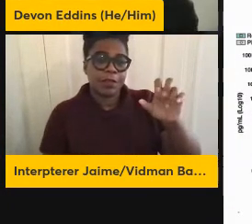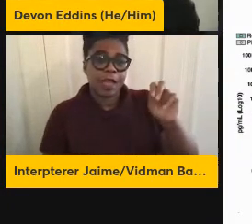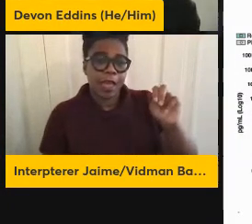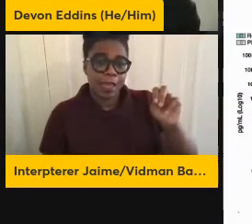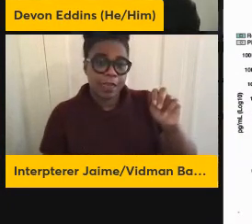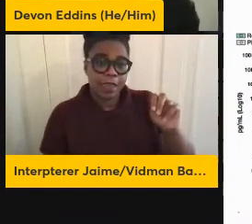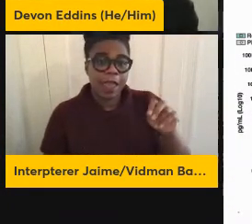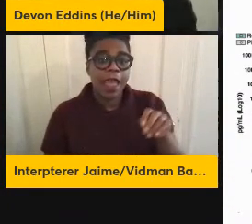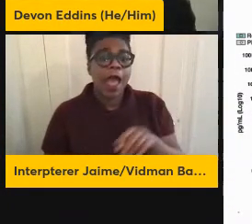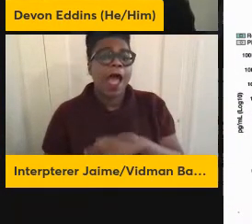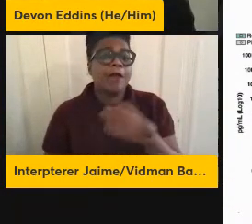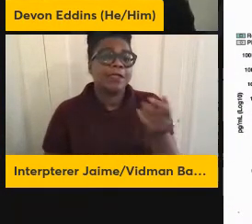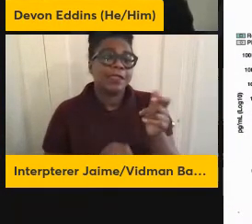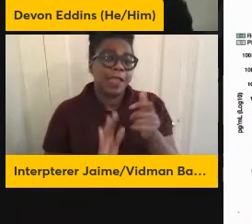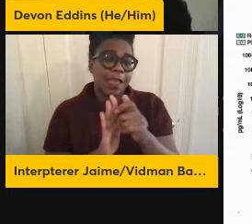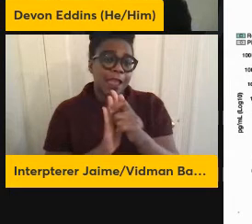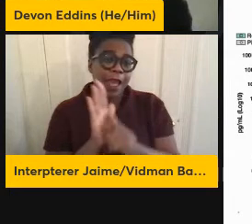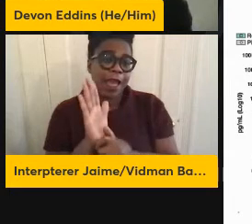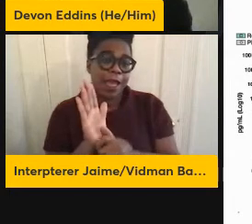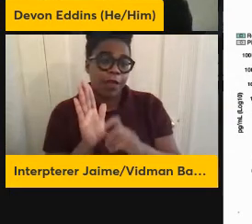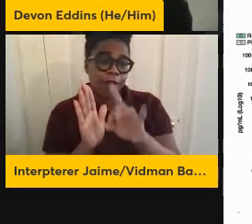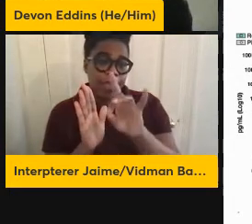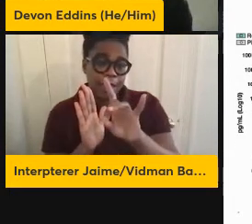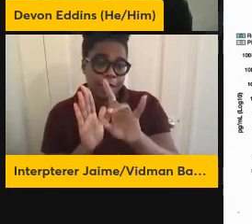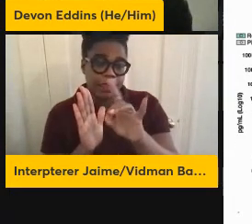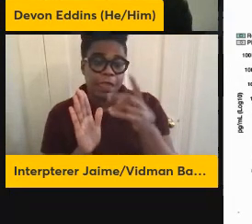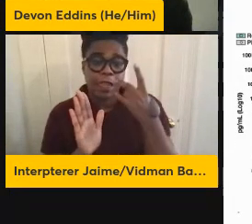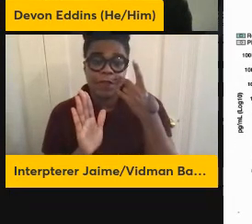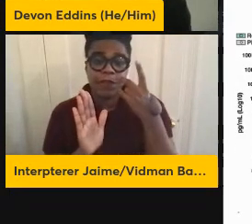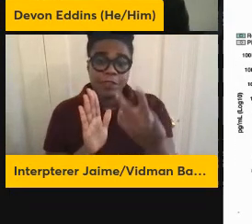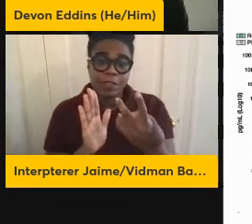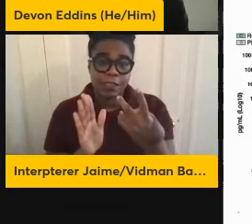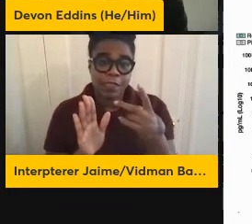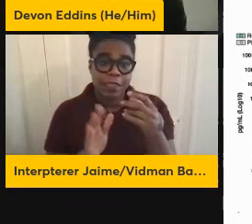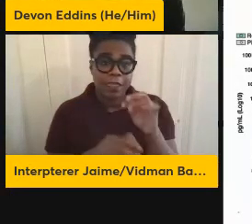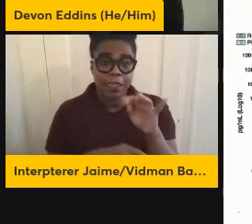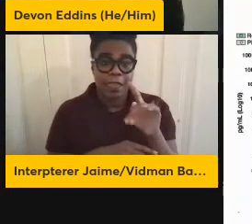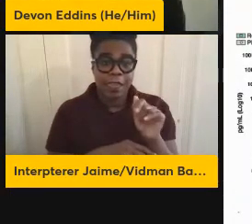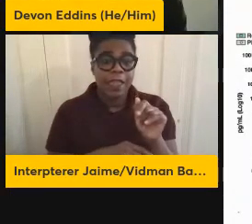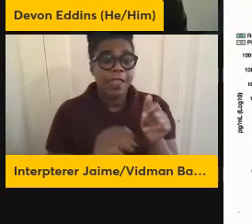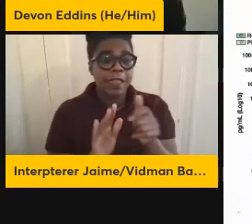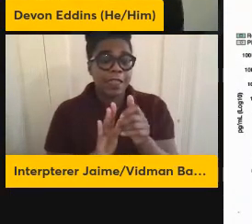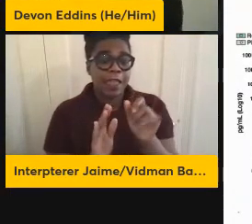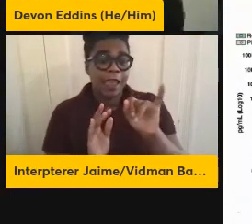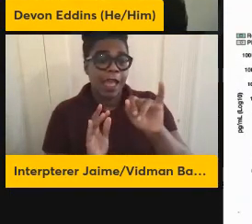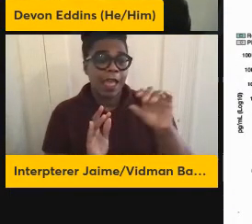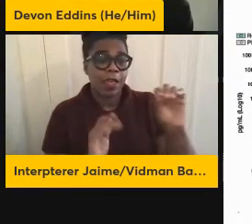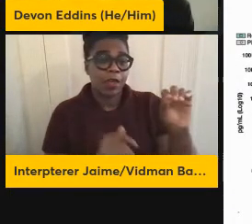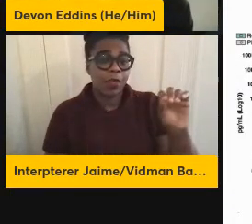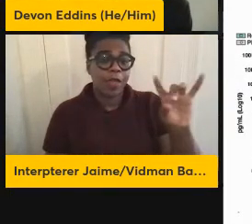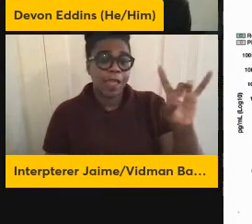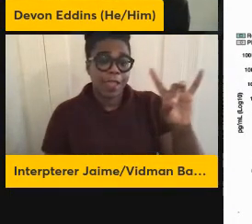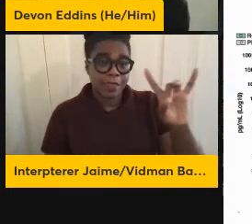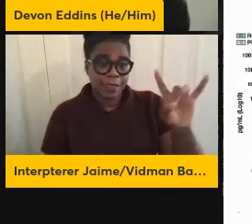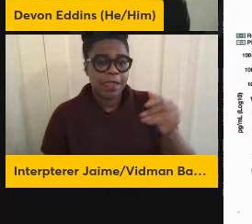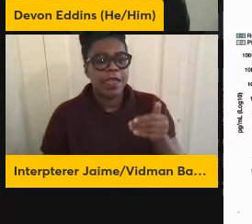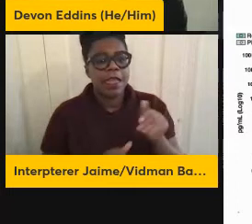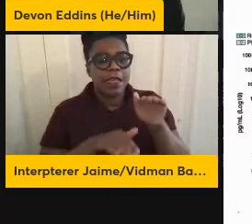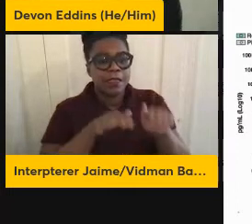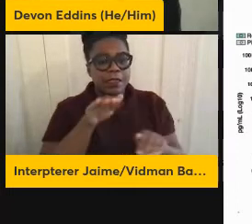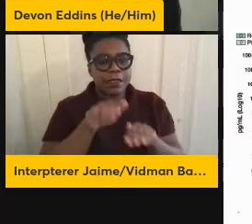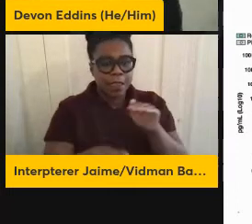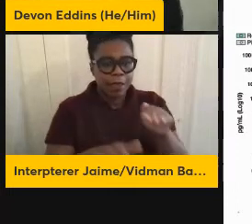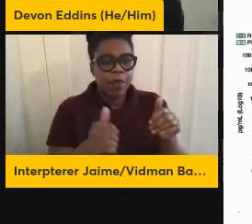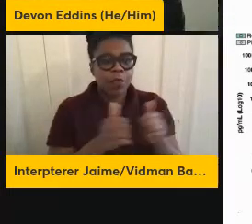showing IL-8 first, and as you can see in the mesoscale data, that IL-8 increases in a stepwise manner with disease